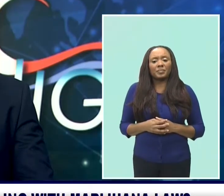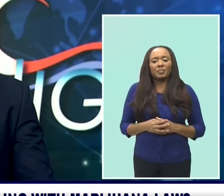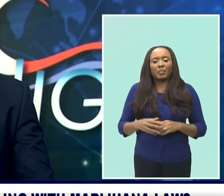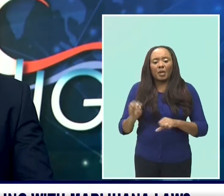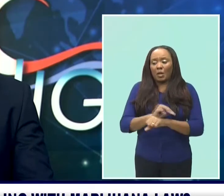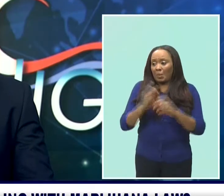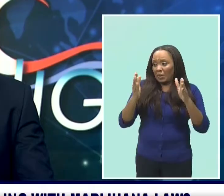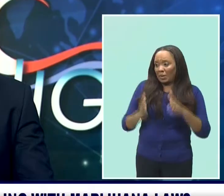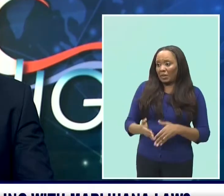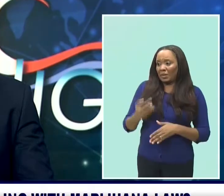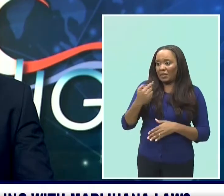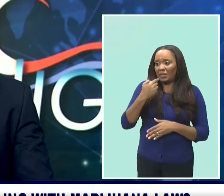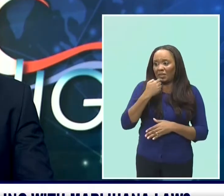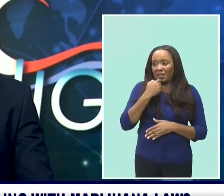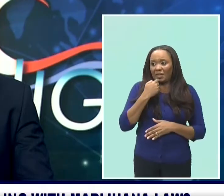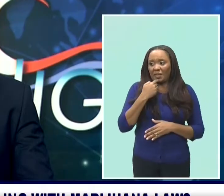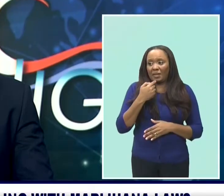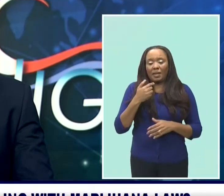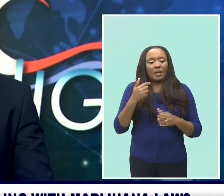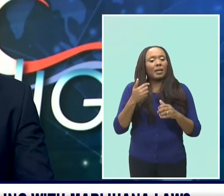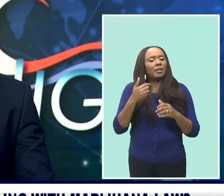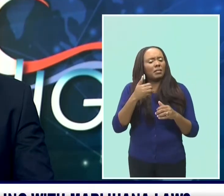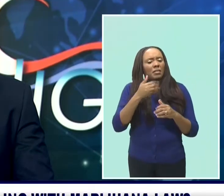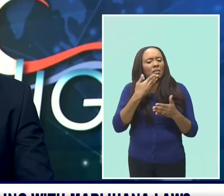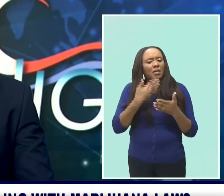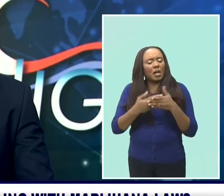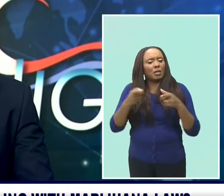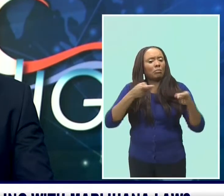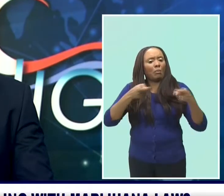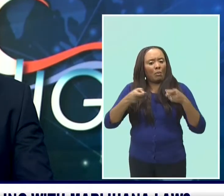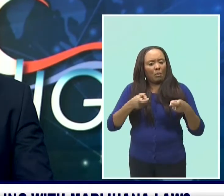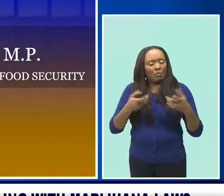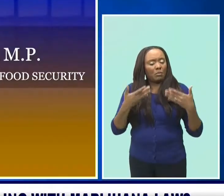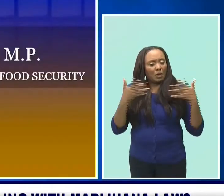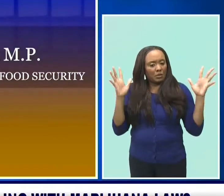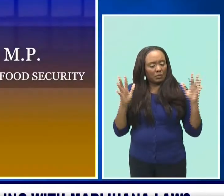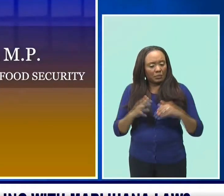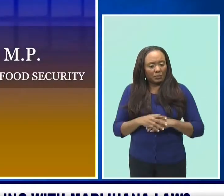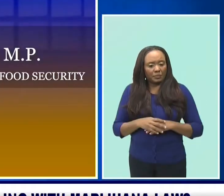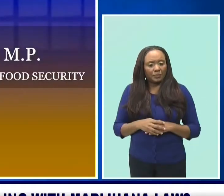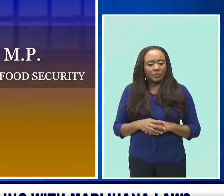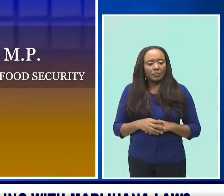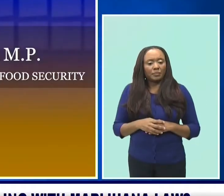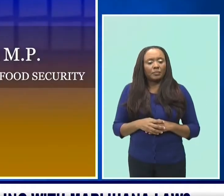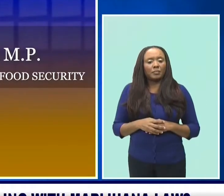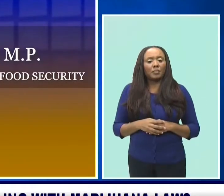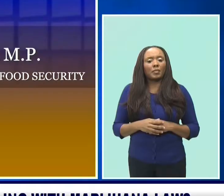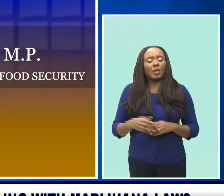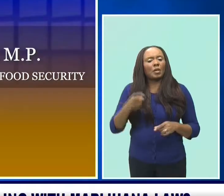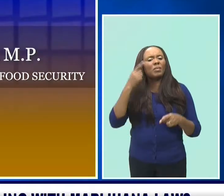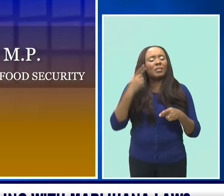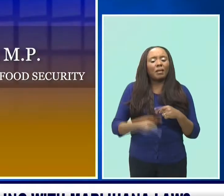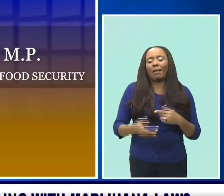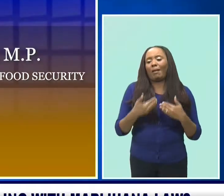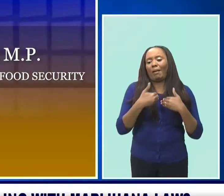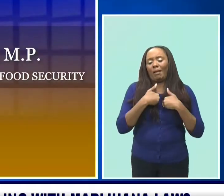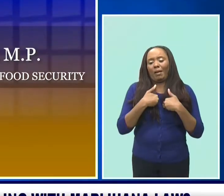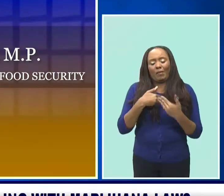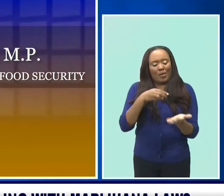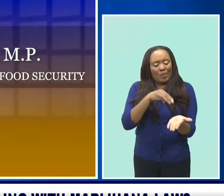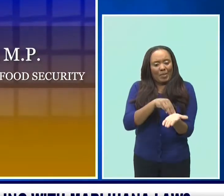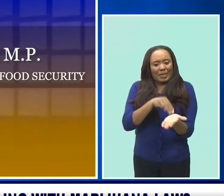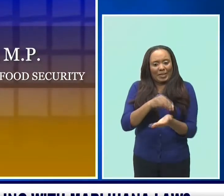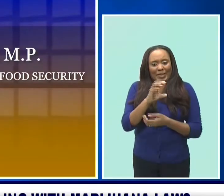Minister Weir says what was done is just good governance. Basically, you can't have a medicinal cannabis